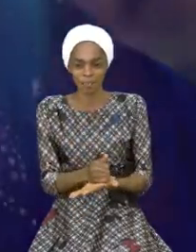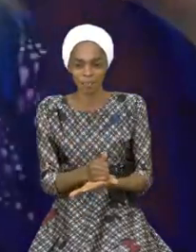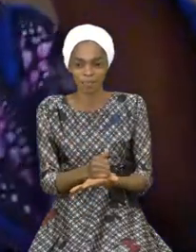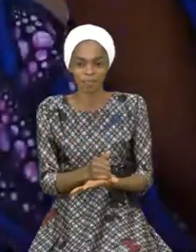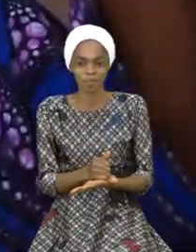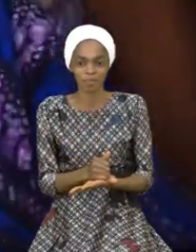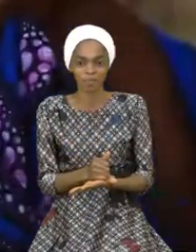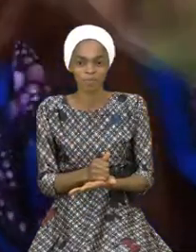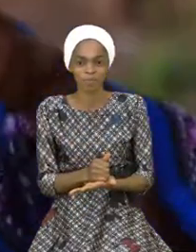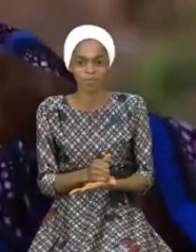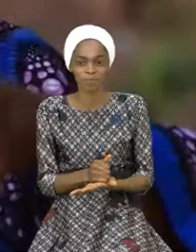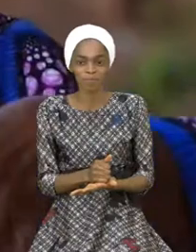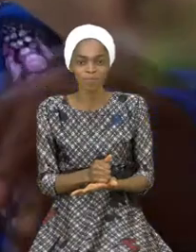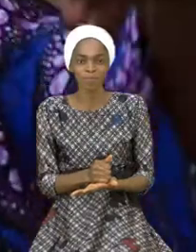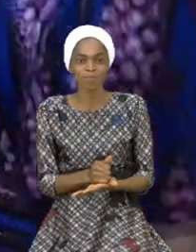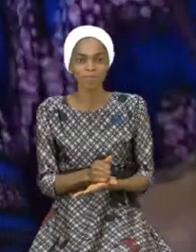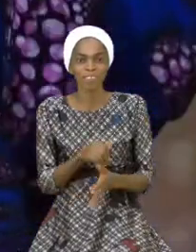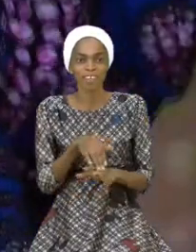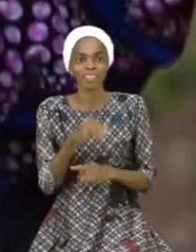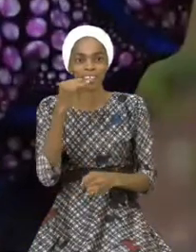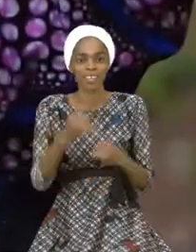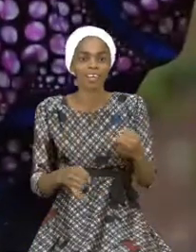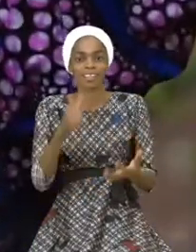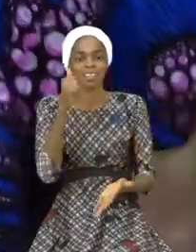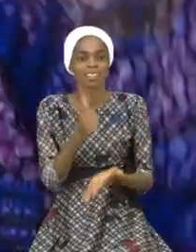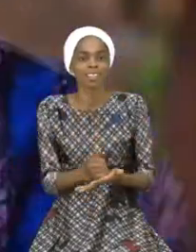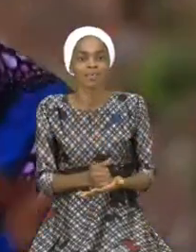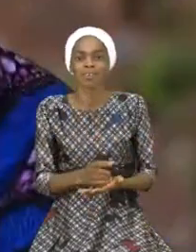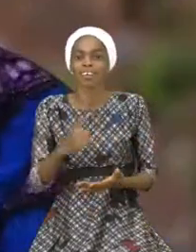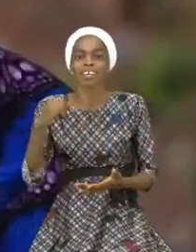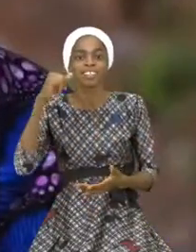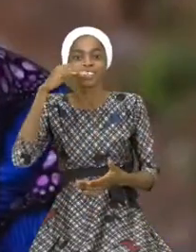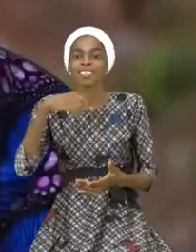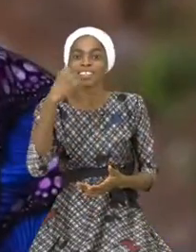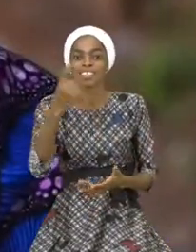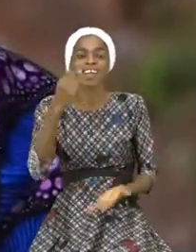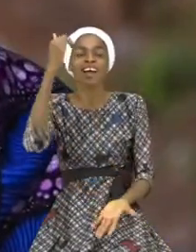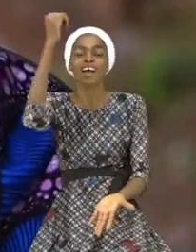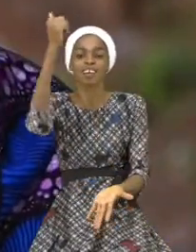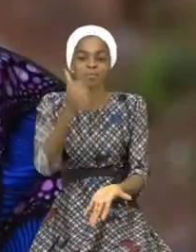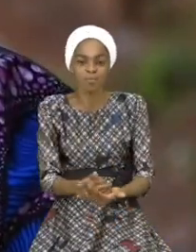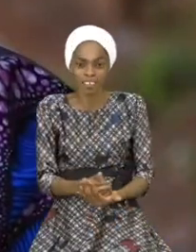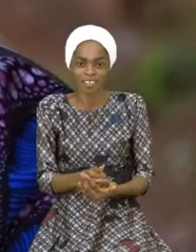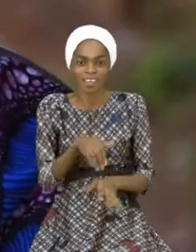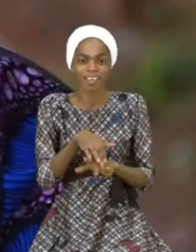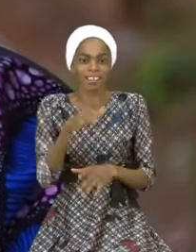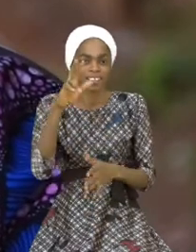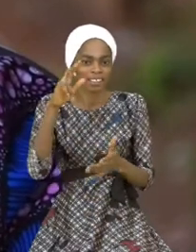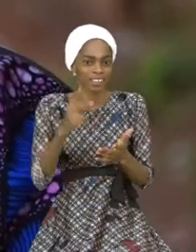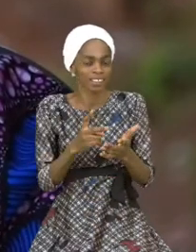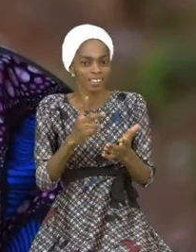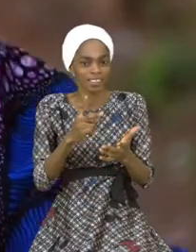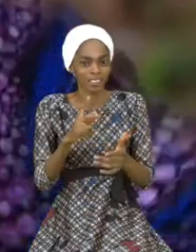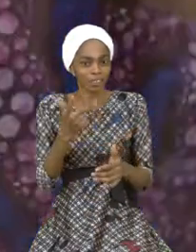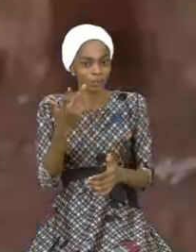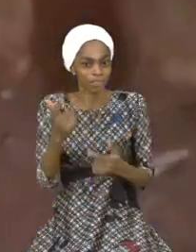I'm On the third day, at the last amen on that third